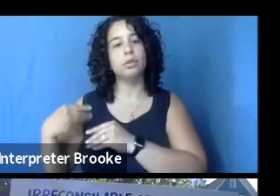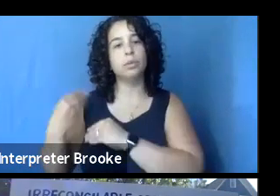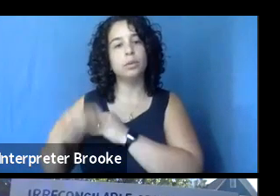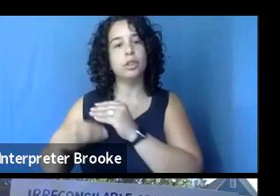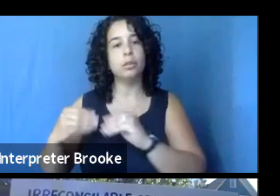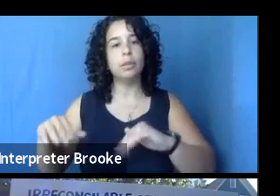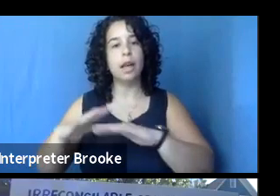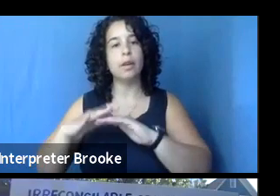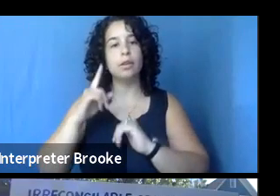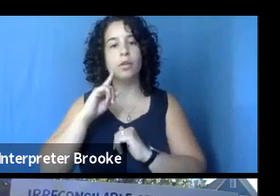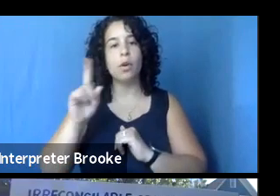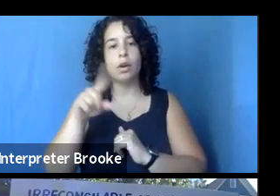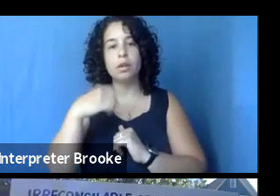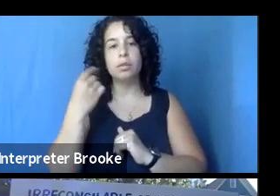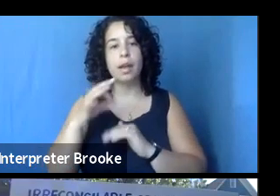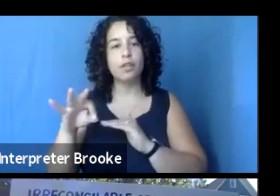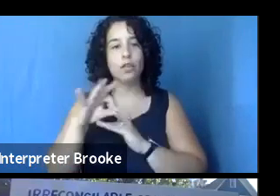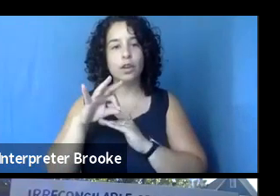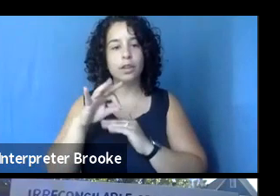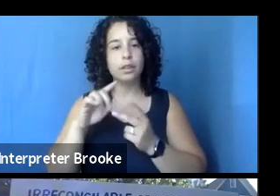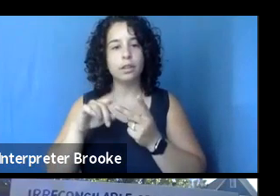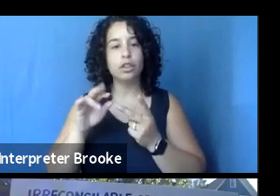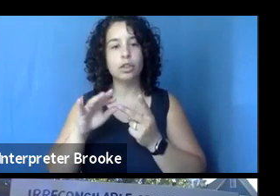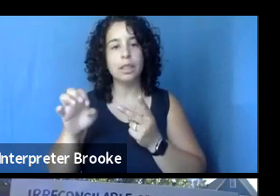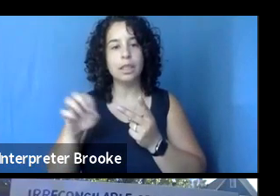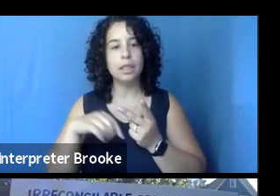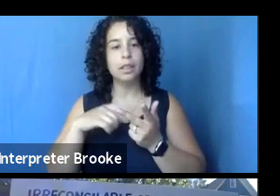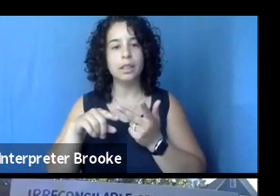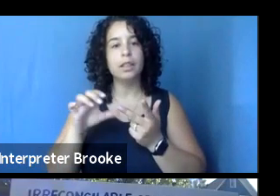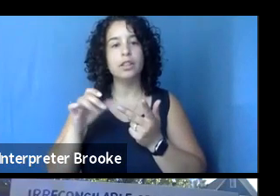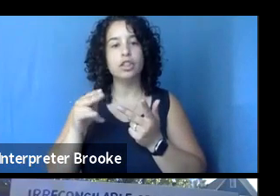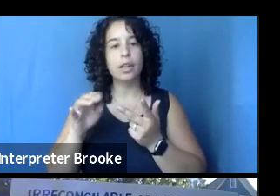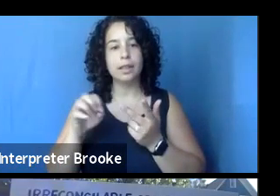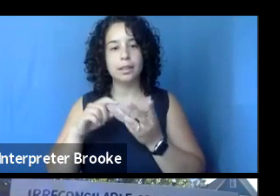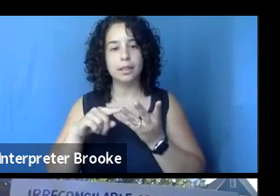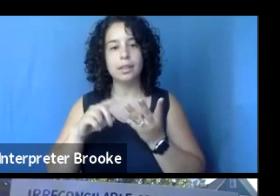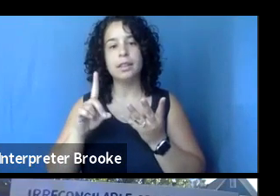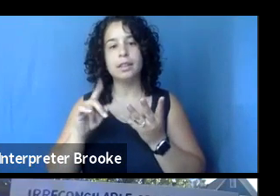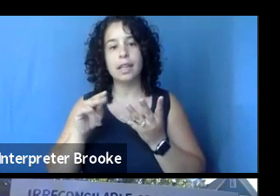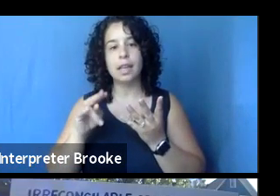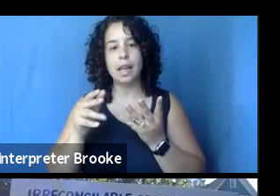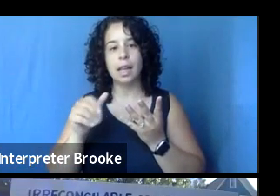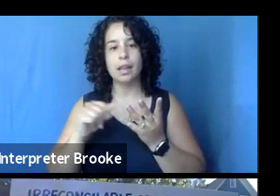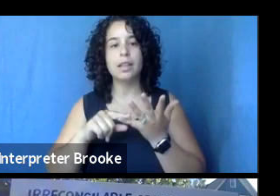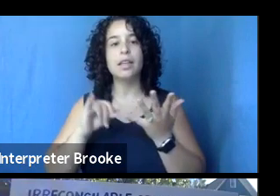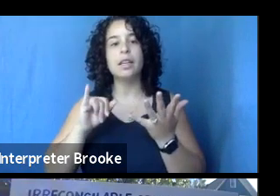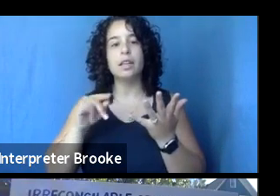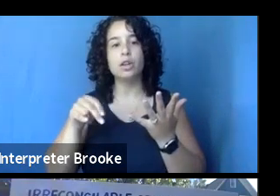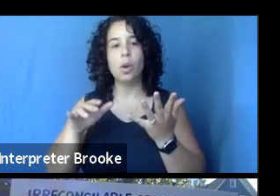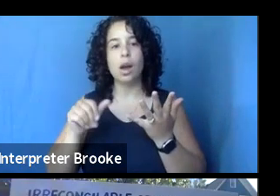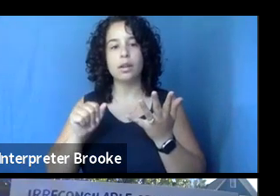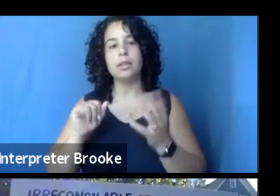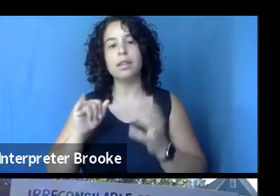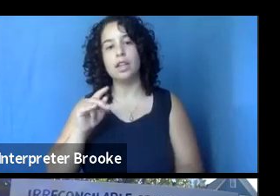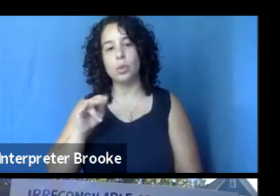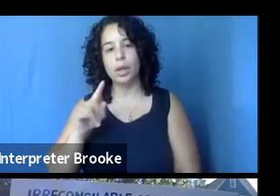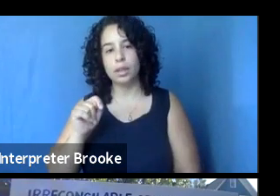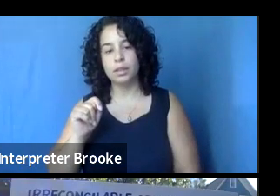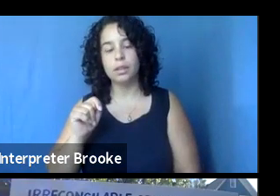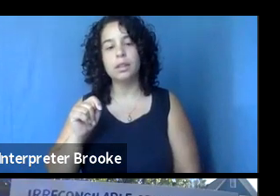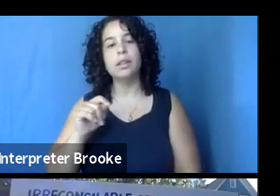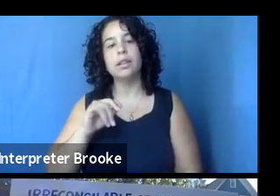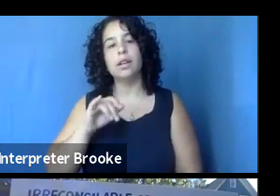the Blackfoot, Cree, Papas Chase, Dene, Iroquois, Inuit, Nakota Sioux,